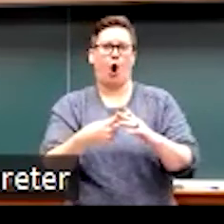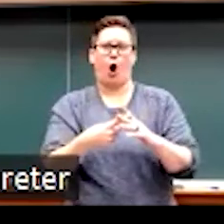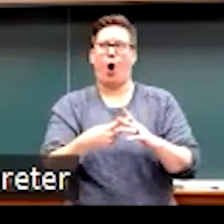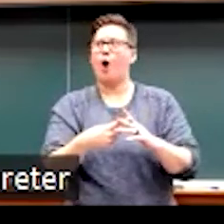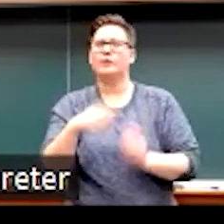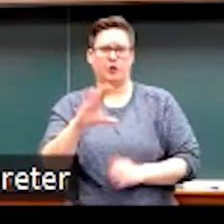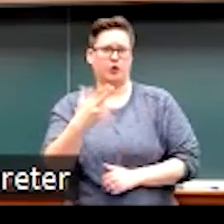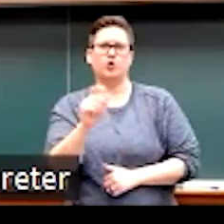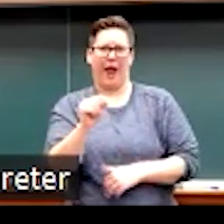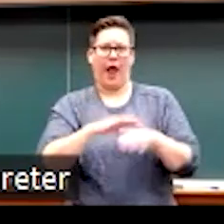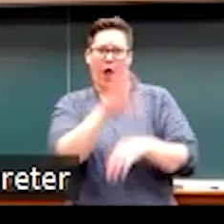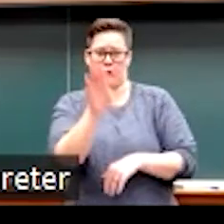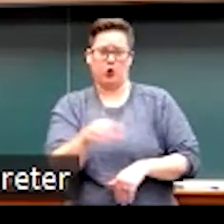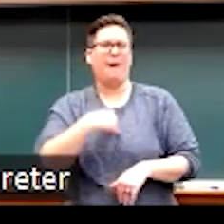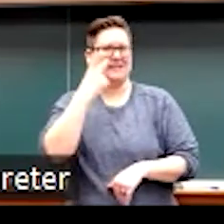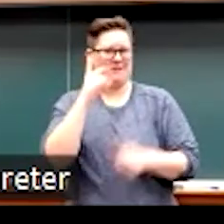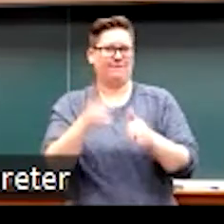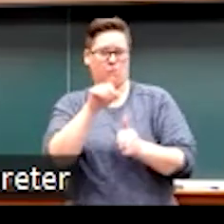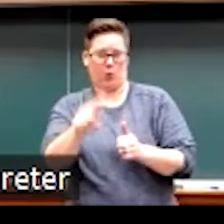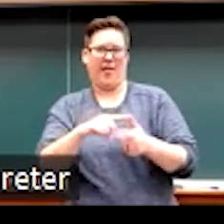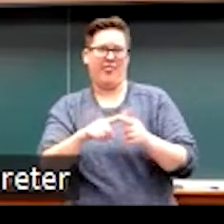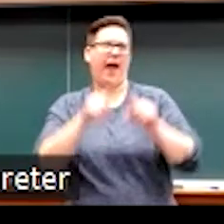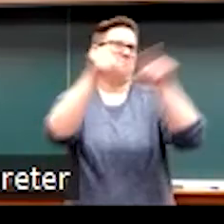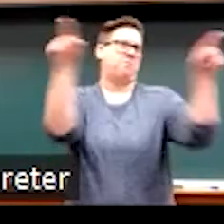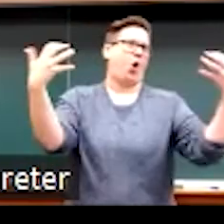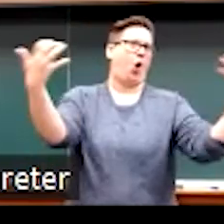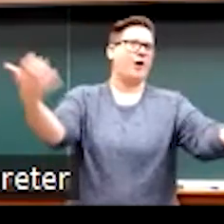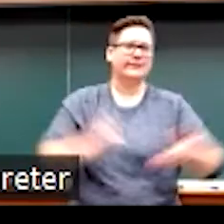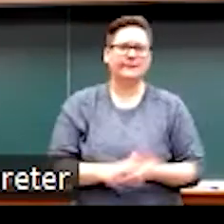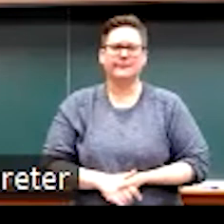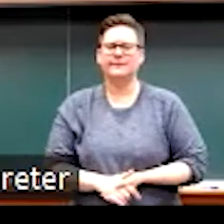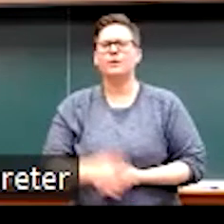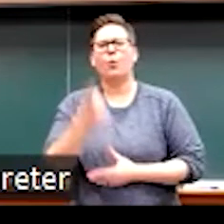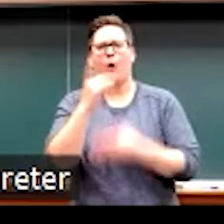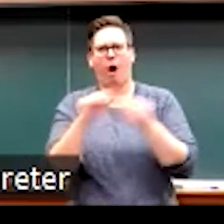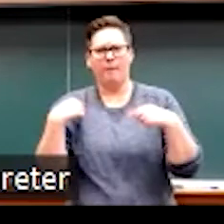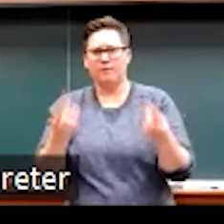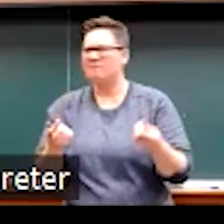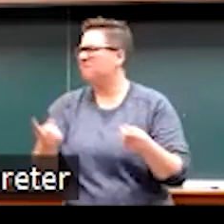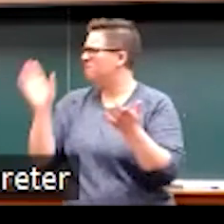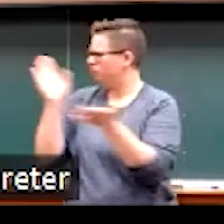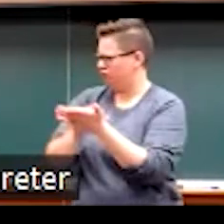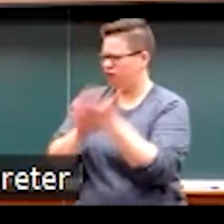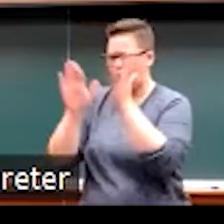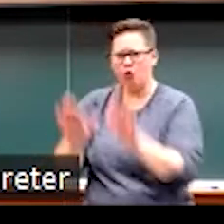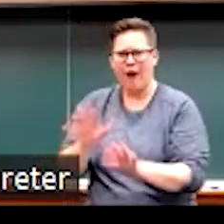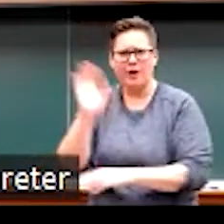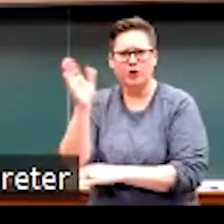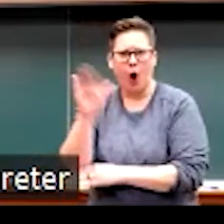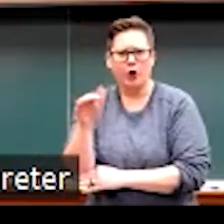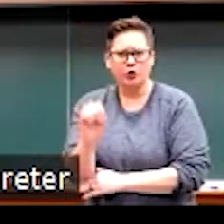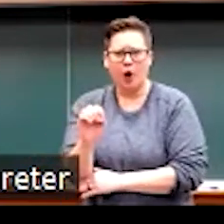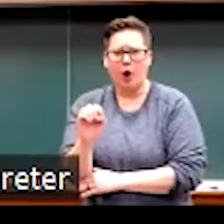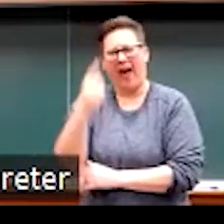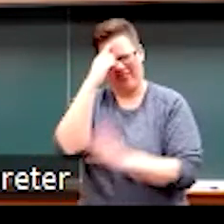because I do see one popped in here, and then I'll turn to the audience as well. One comment so far that says, great talk, Joe. I think